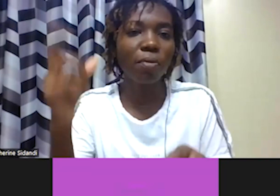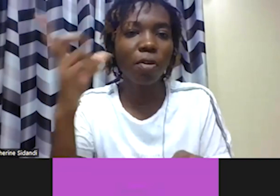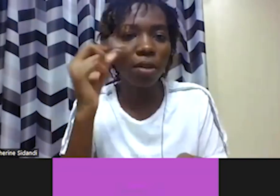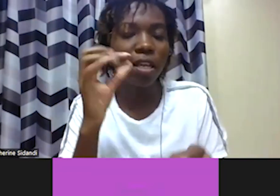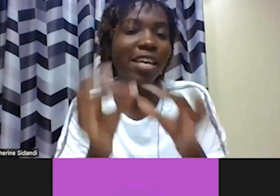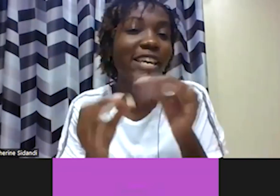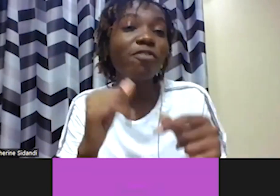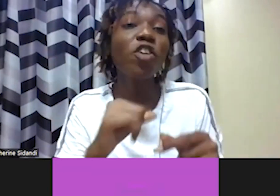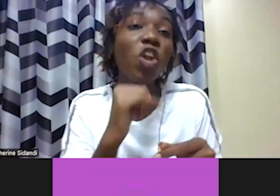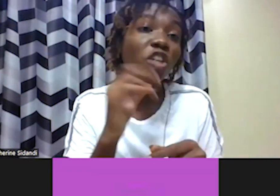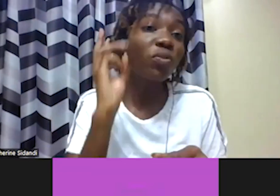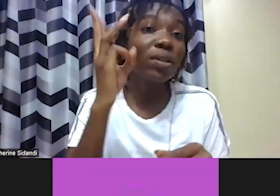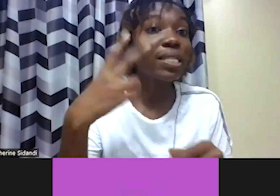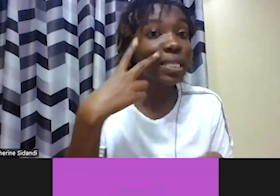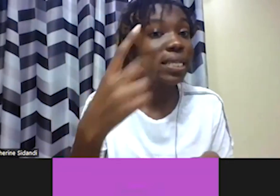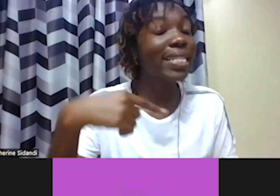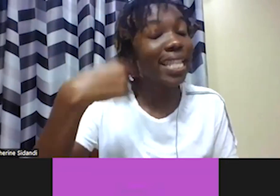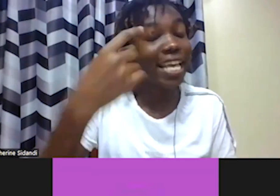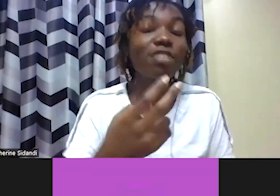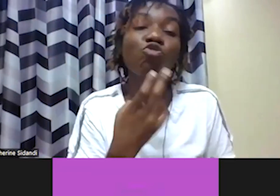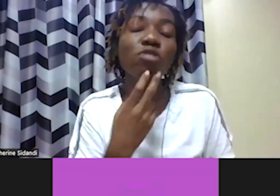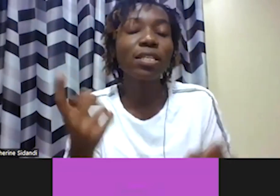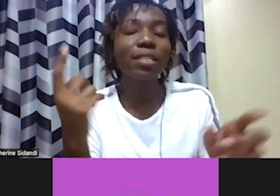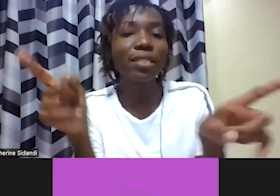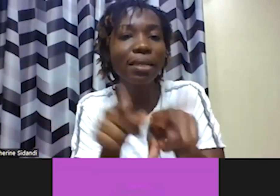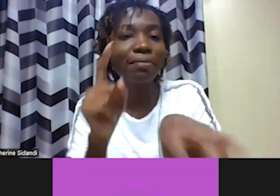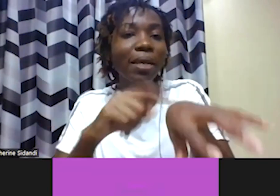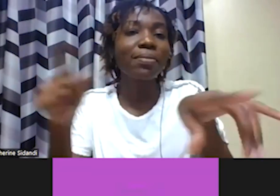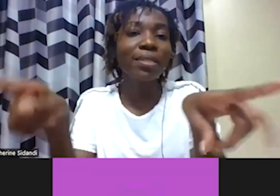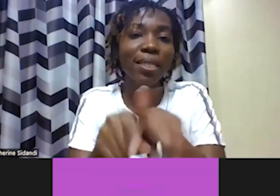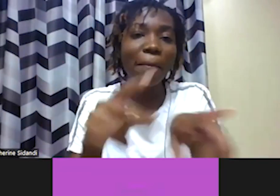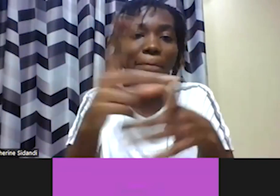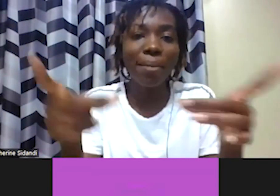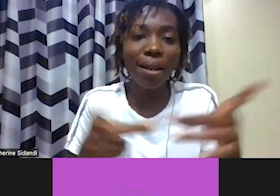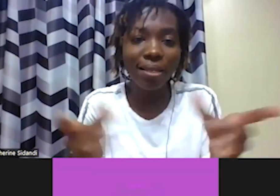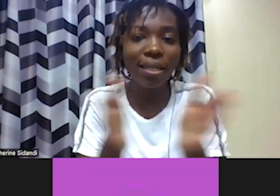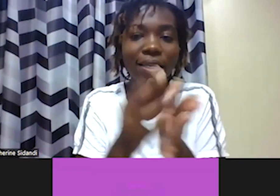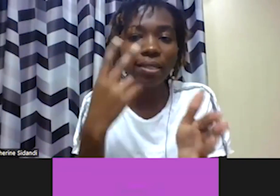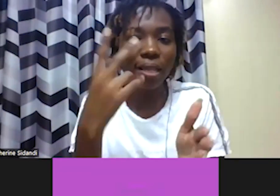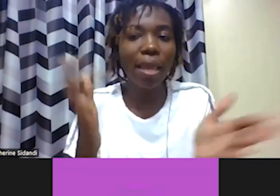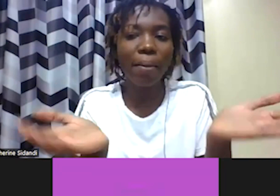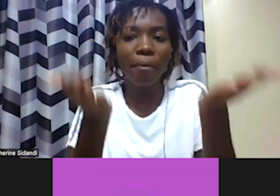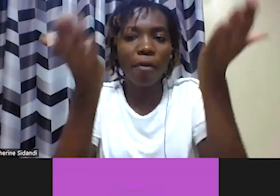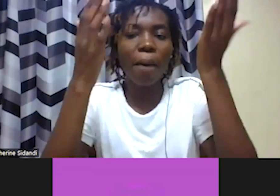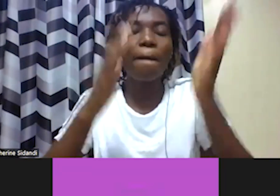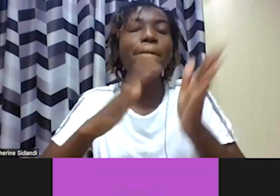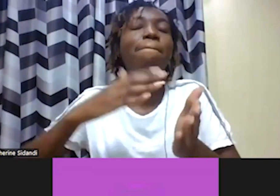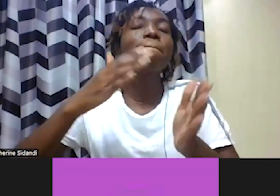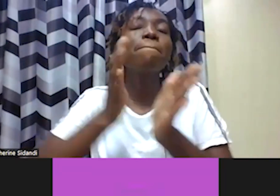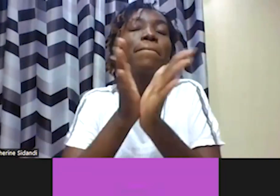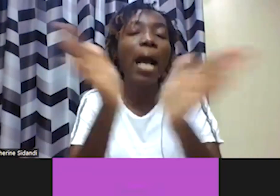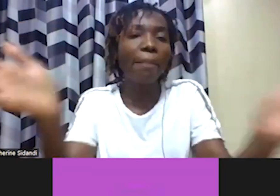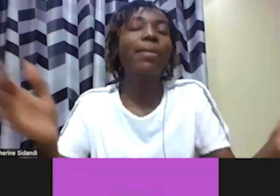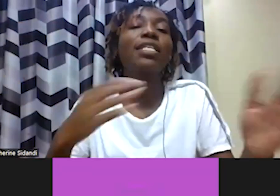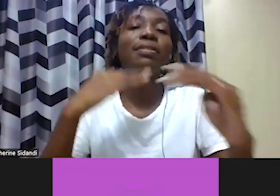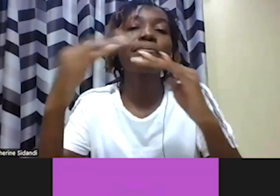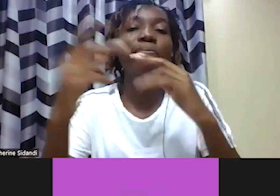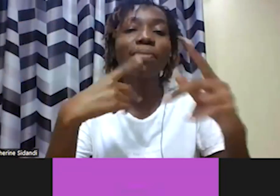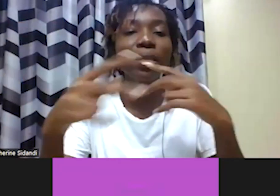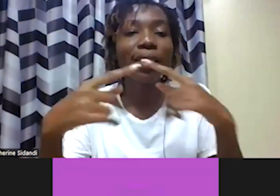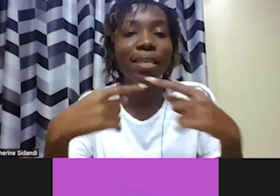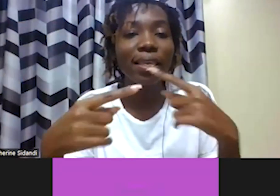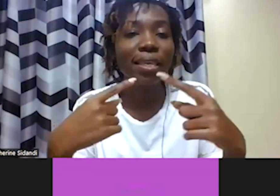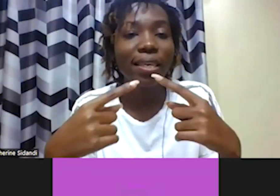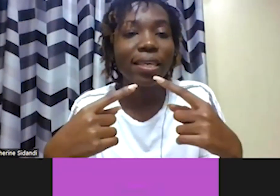we shall see you next Tuesday, same time, same place, as we look at improving your public speaking skills, because it